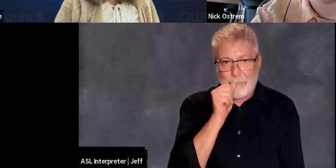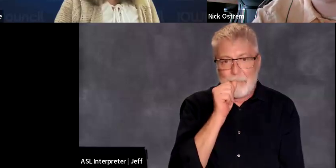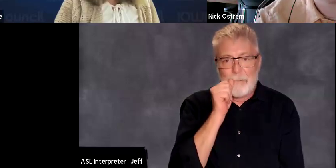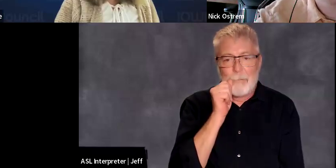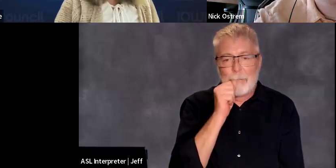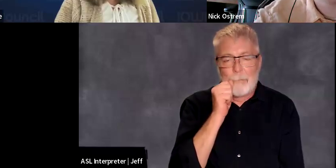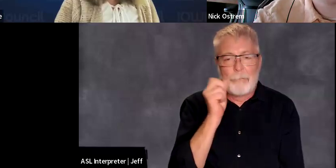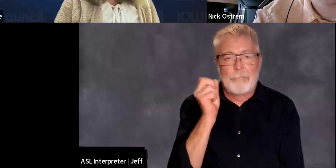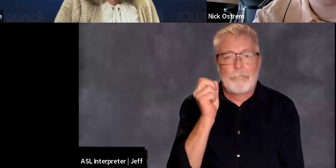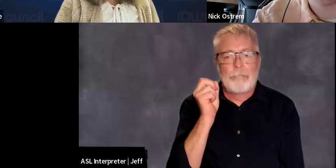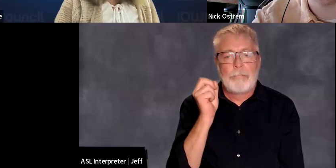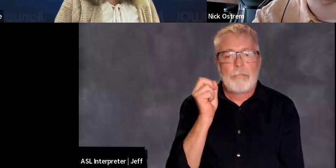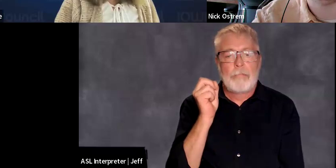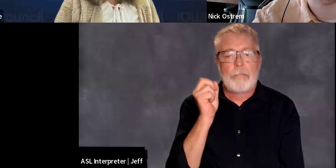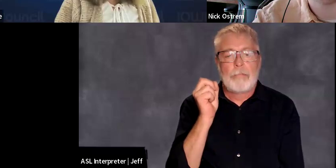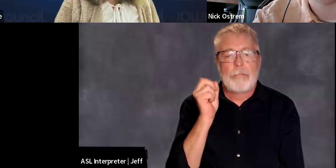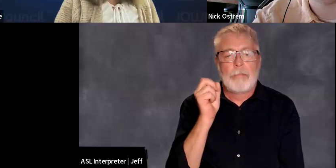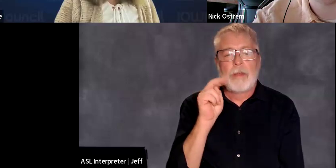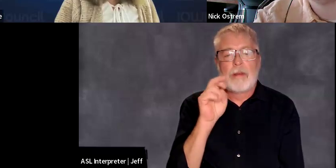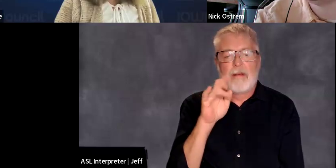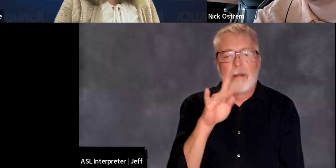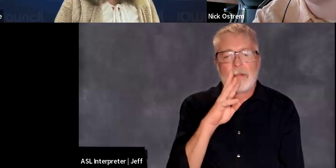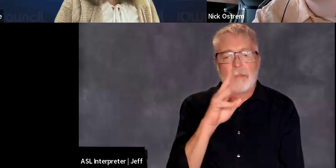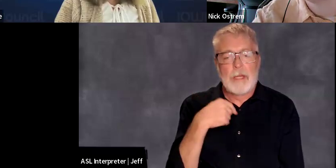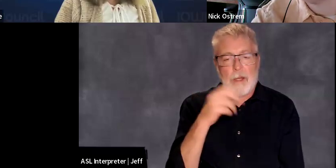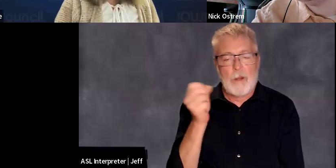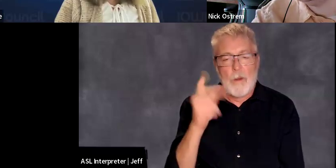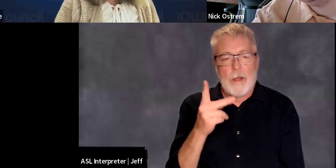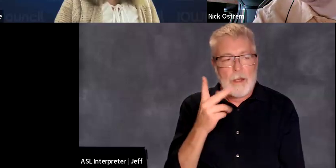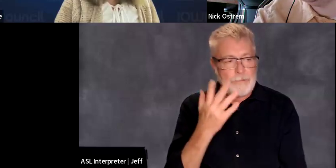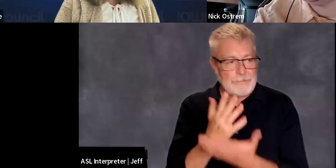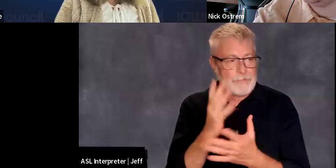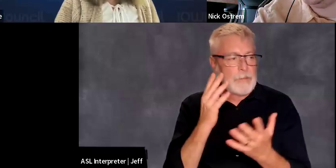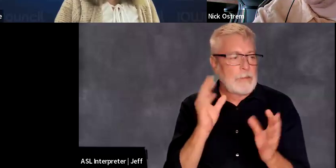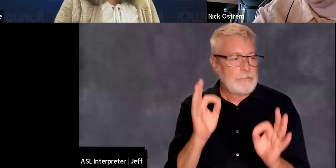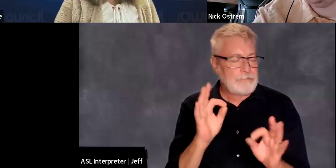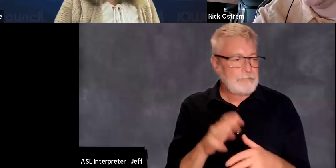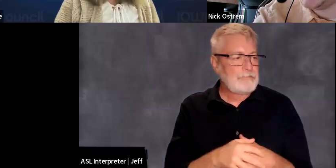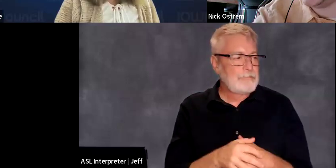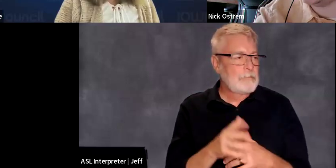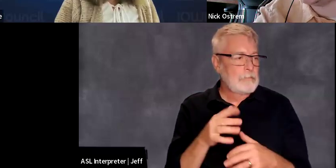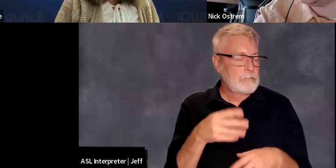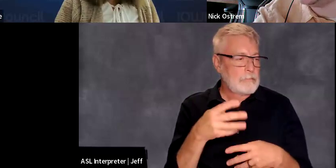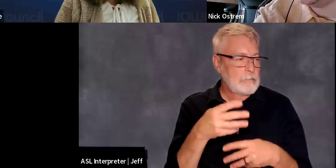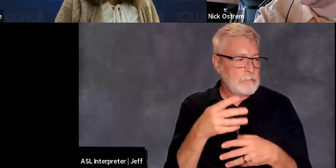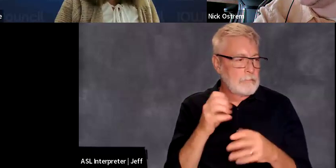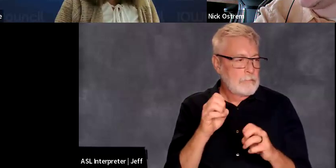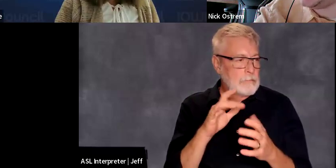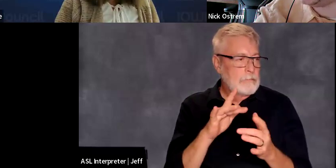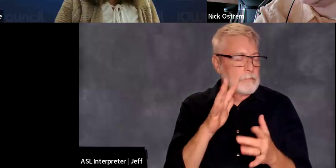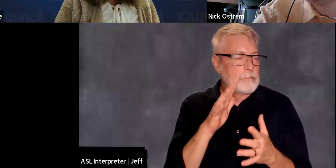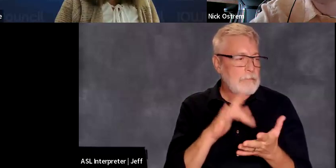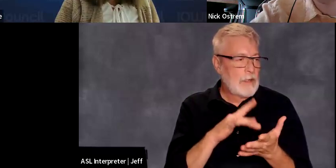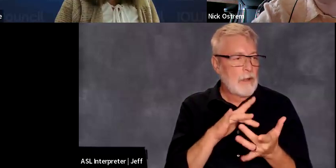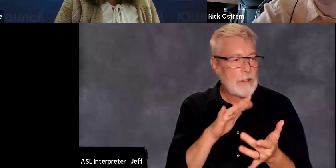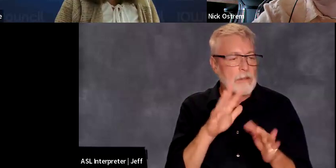Okay. All right. Okay. So yeah, so emergency contacts, medical